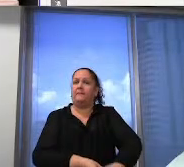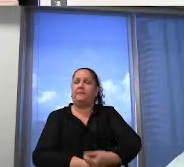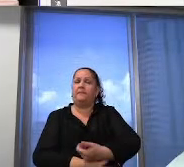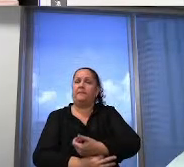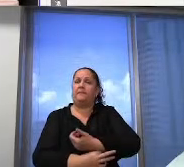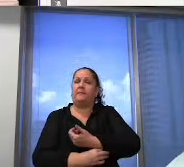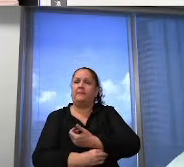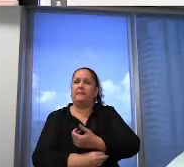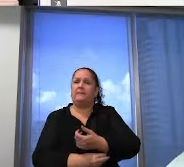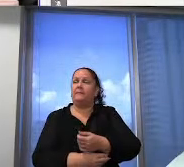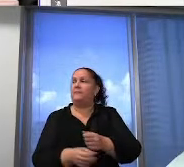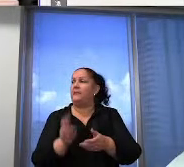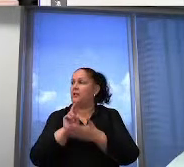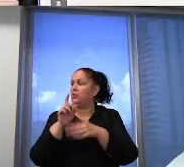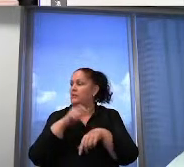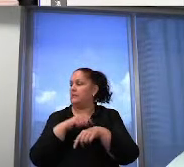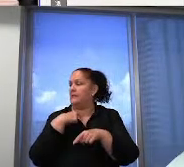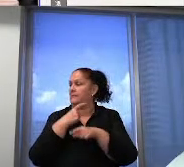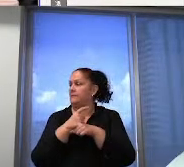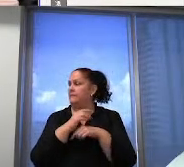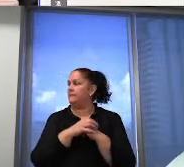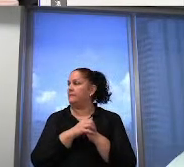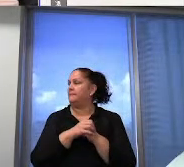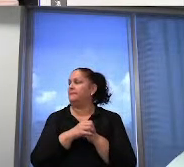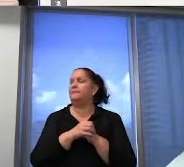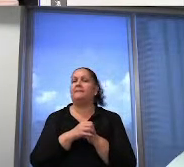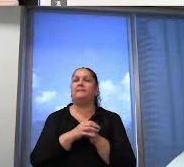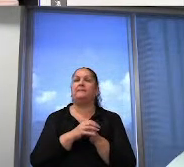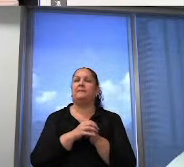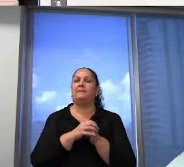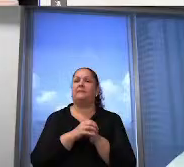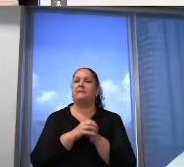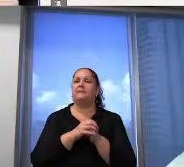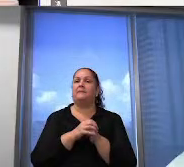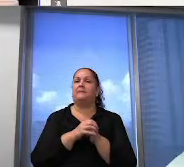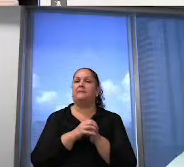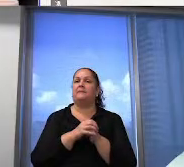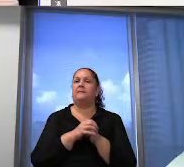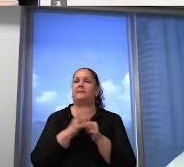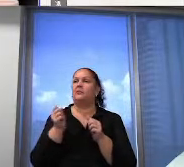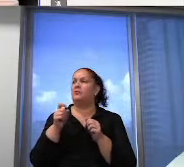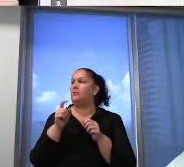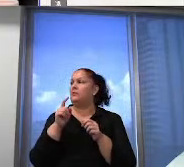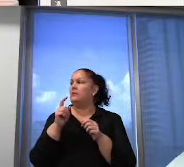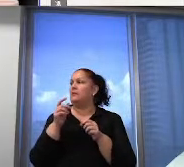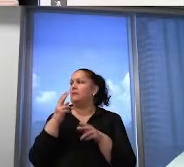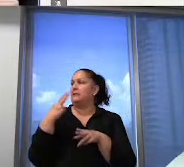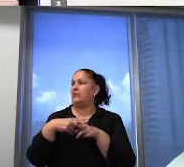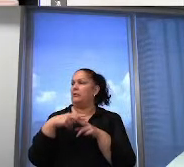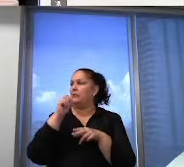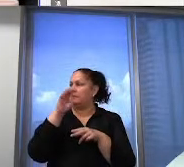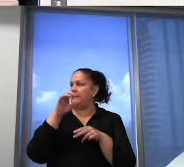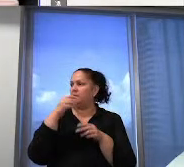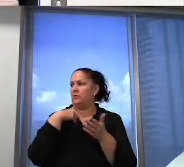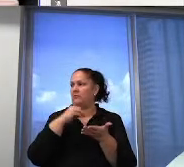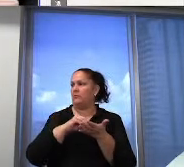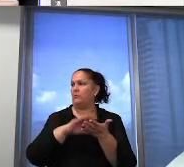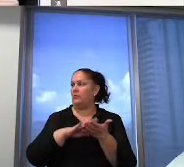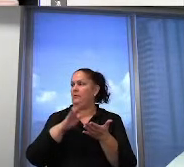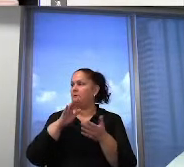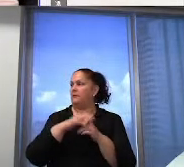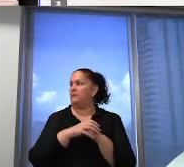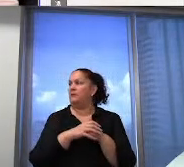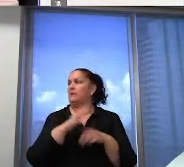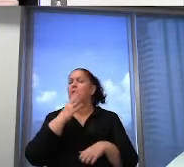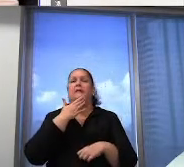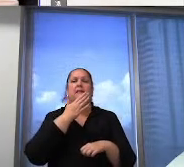use the time as effectively as we can. And would you introduce yourself so that the reporter knows who you are and whom you're representing,